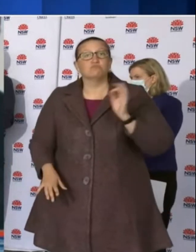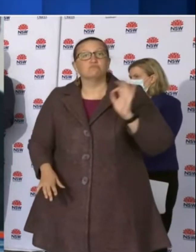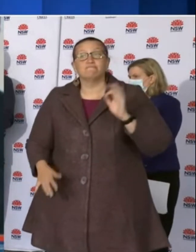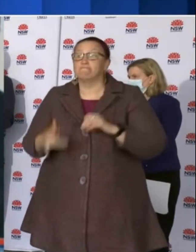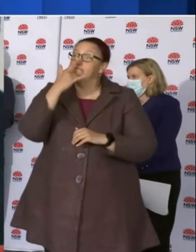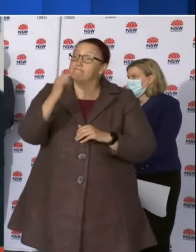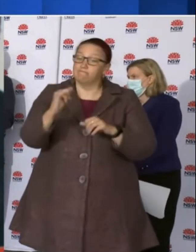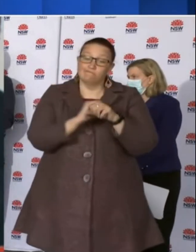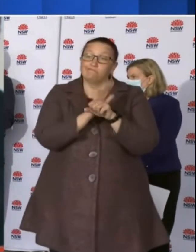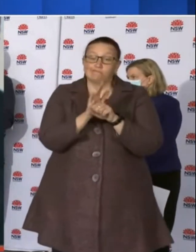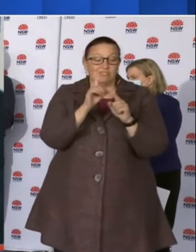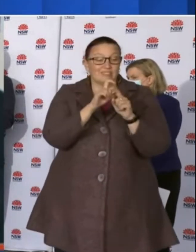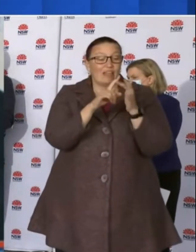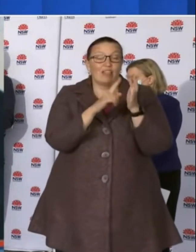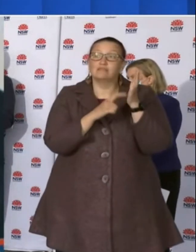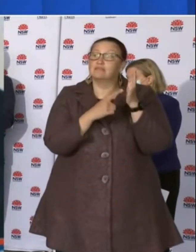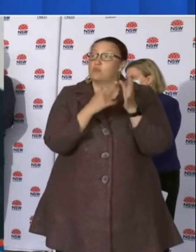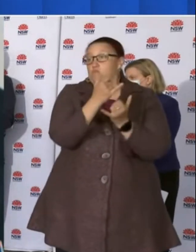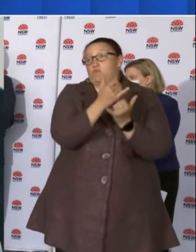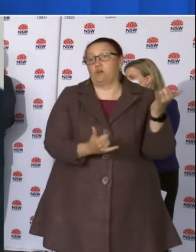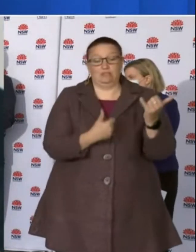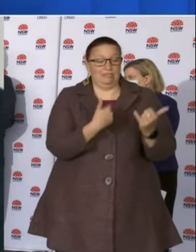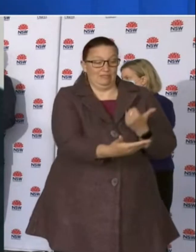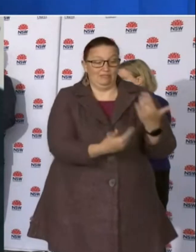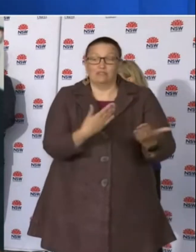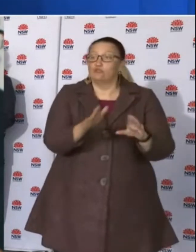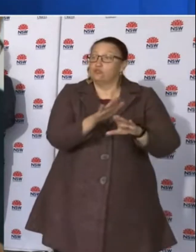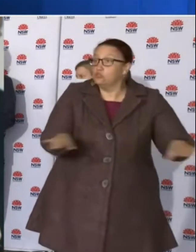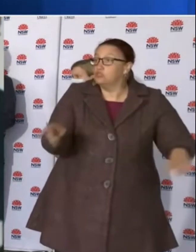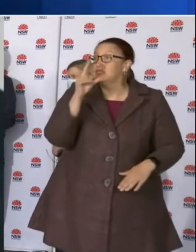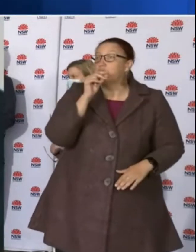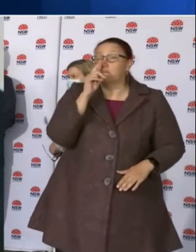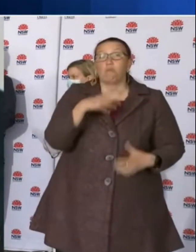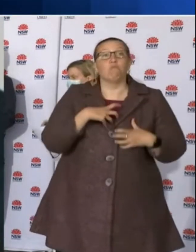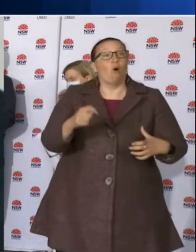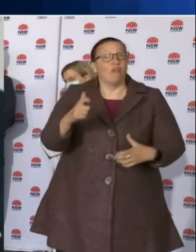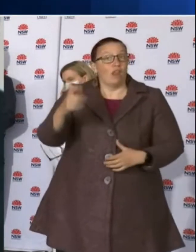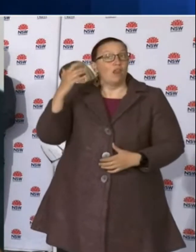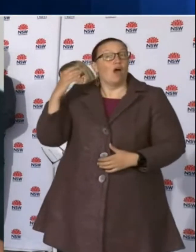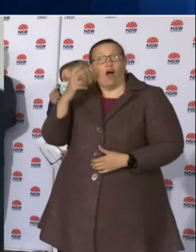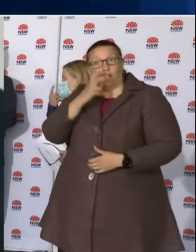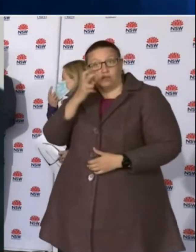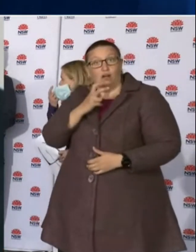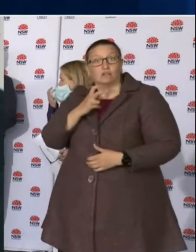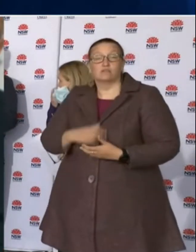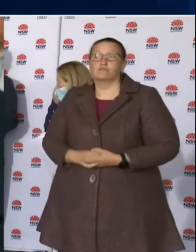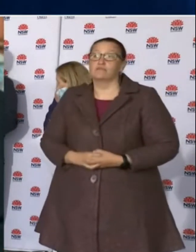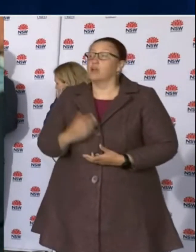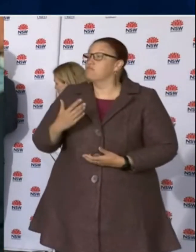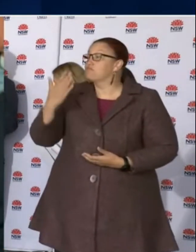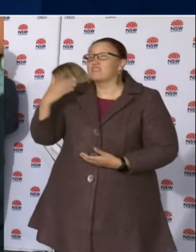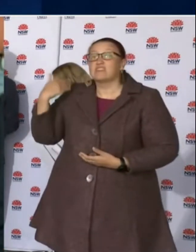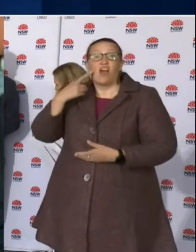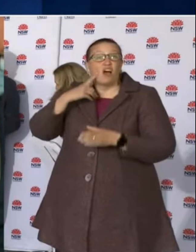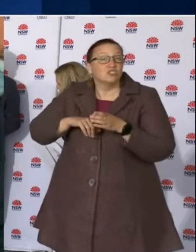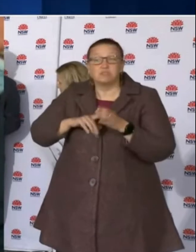guard in a different way than we have been before. And I will ask Dr. Chant just to talk about that, because in previous strains, we had not seen